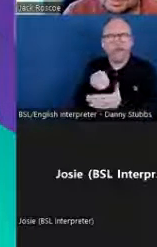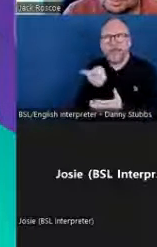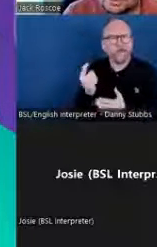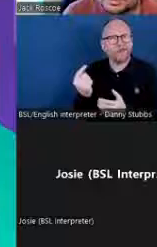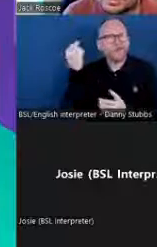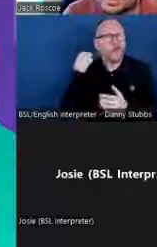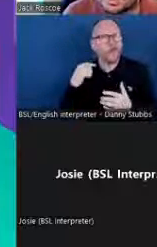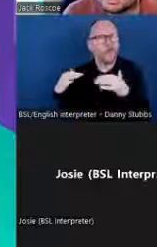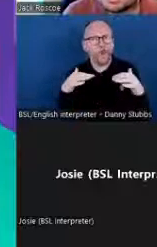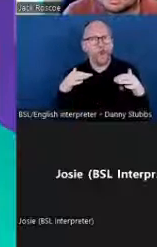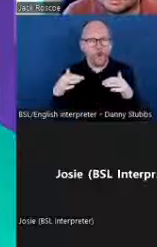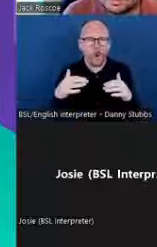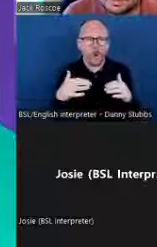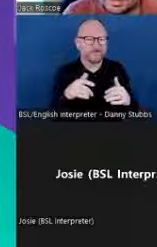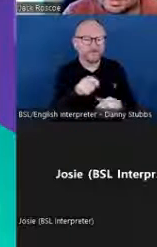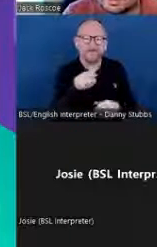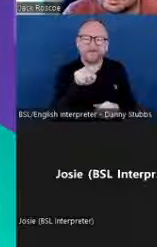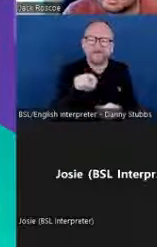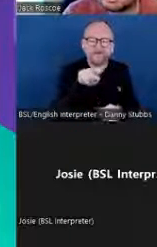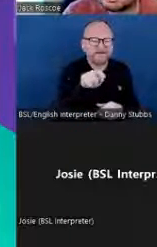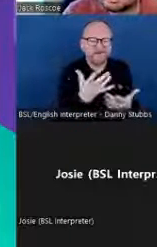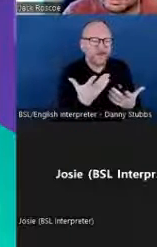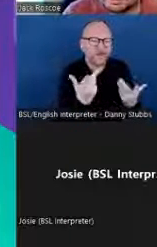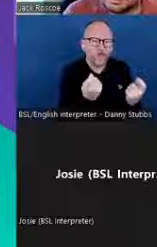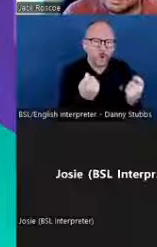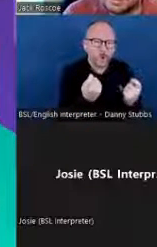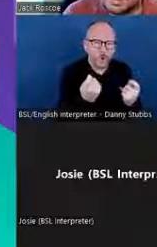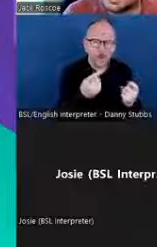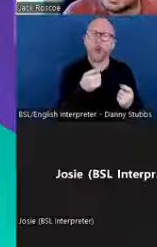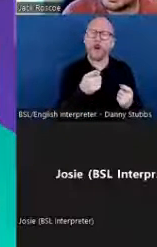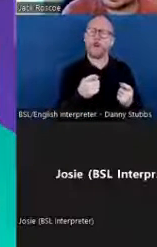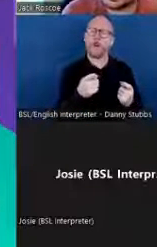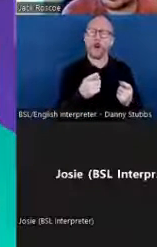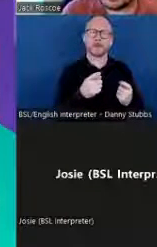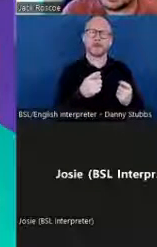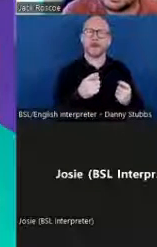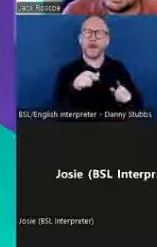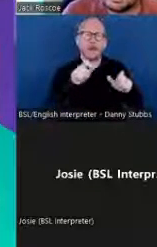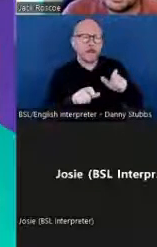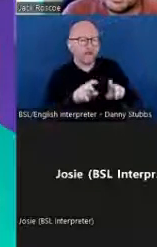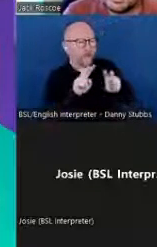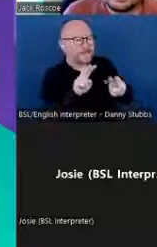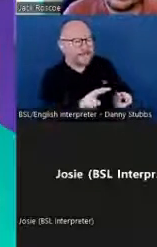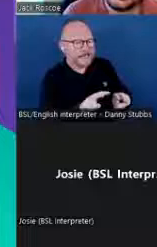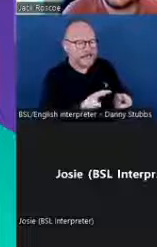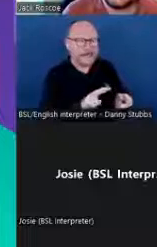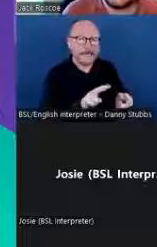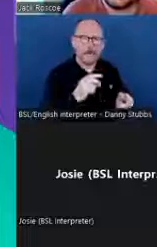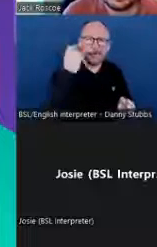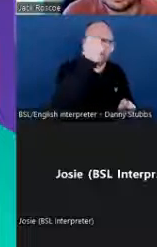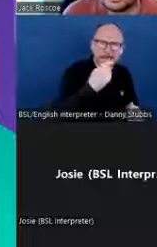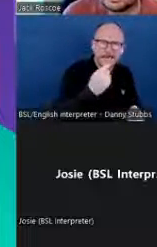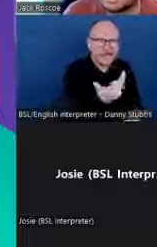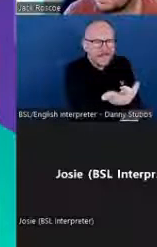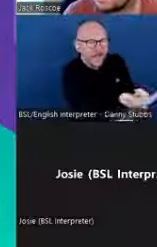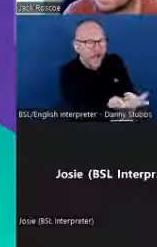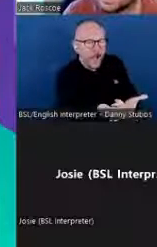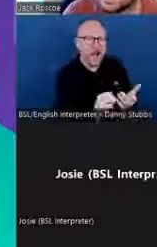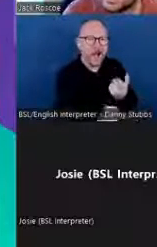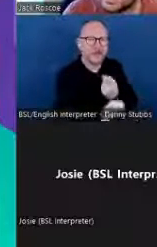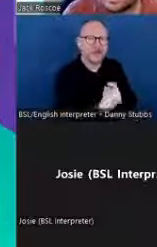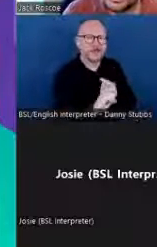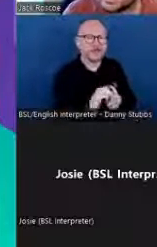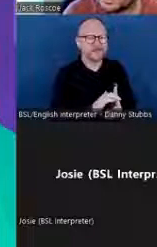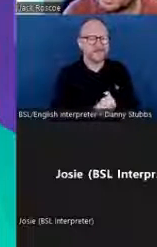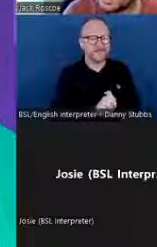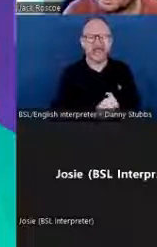it? But you can see how something like that has an immediate relevance to people today, seeing specific people. Okay, I think we might have to skip